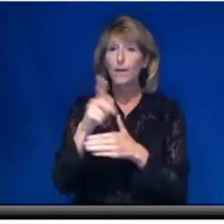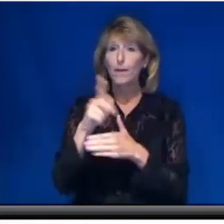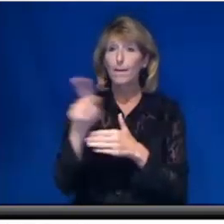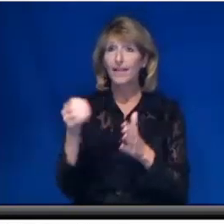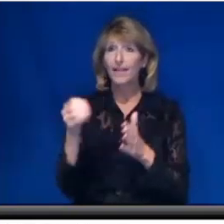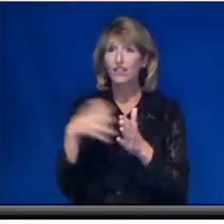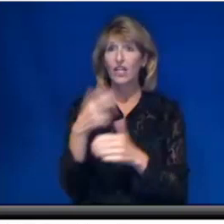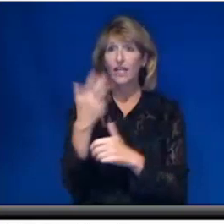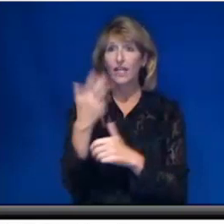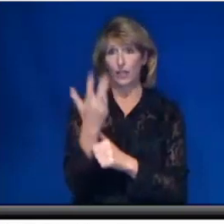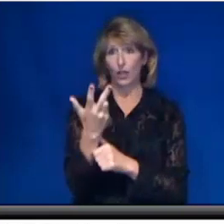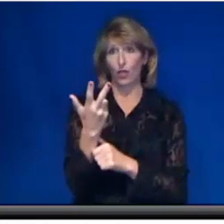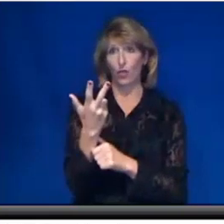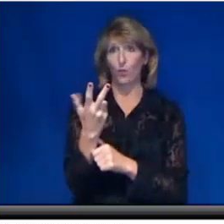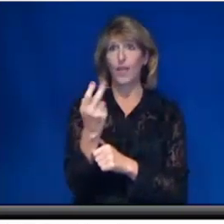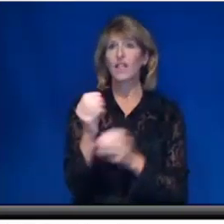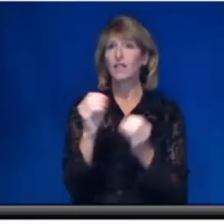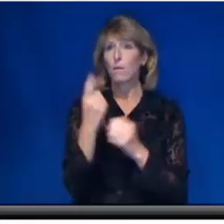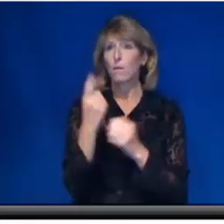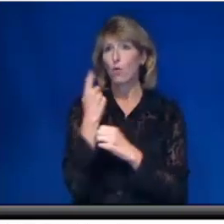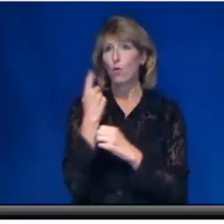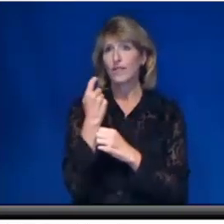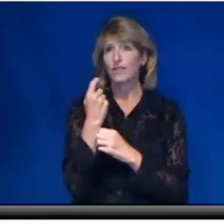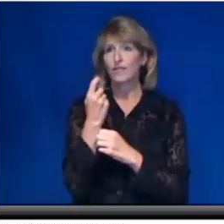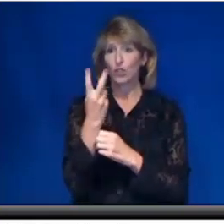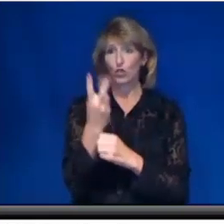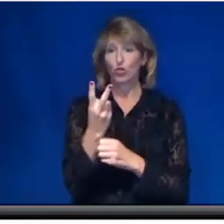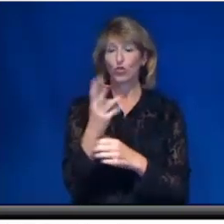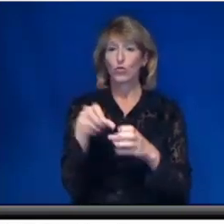There are 3 treatment population studies.